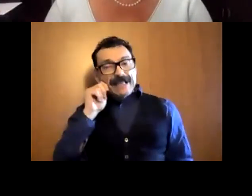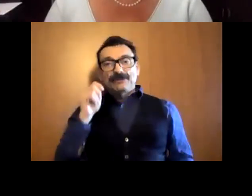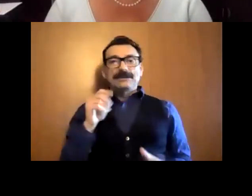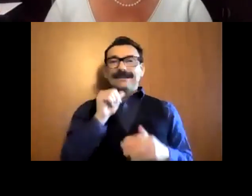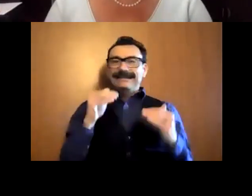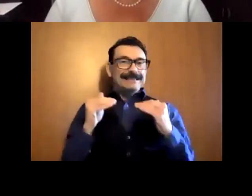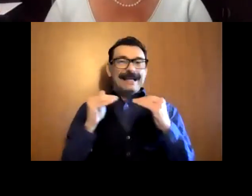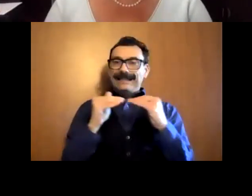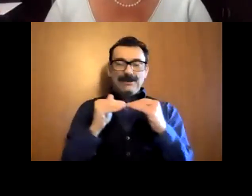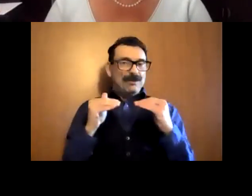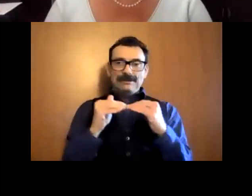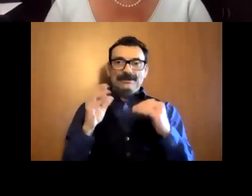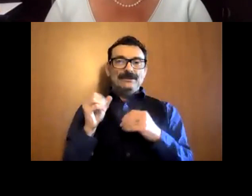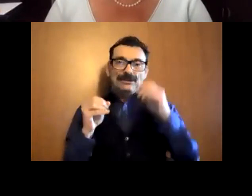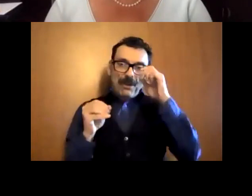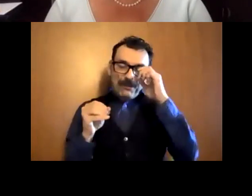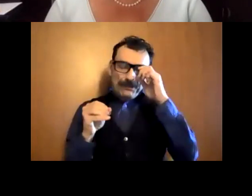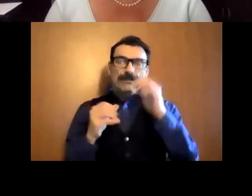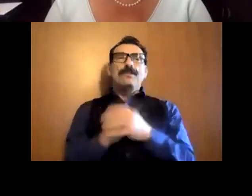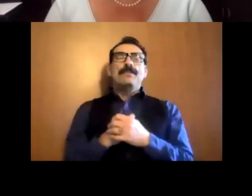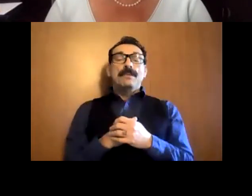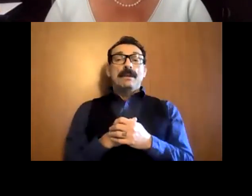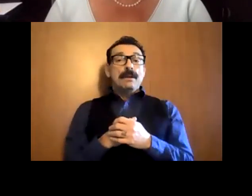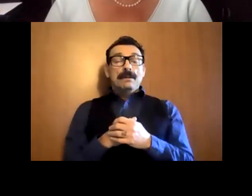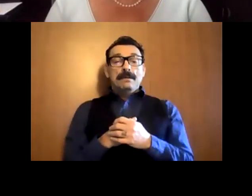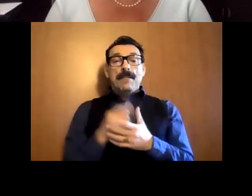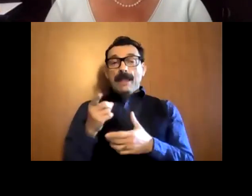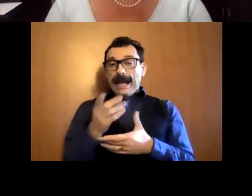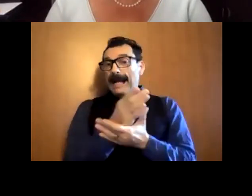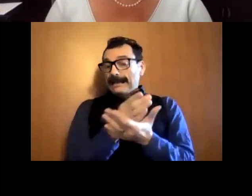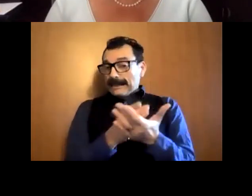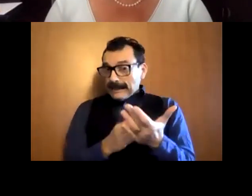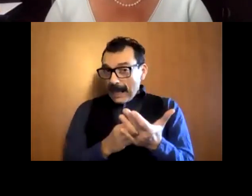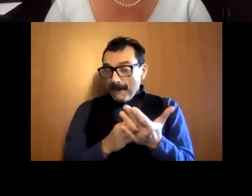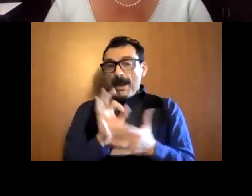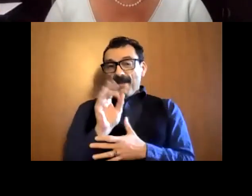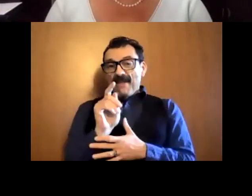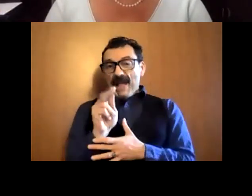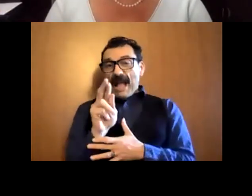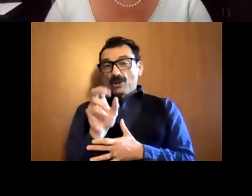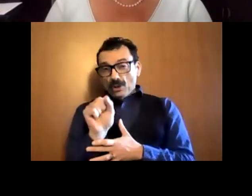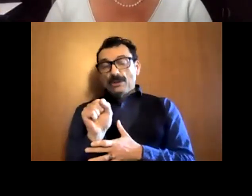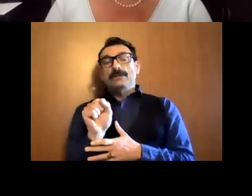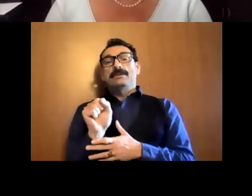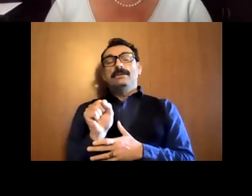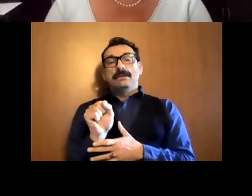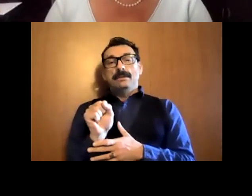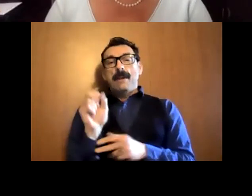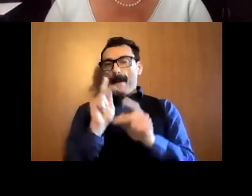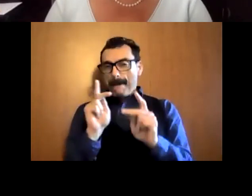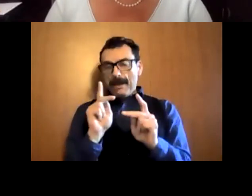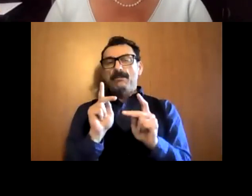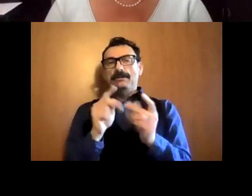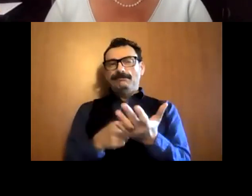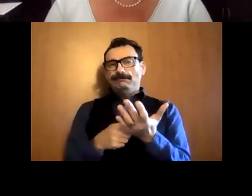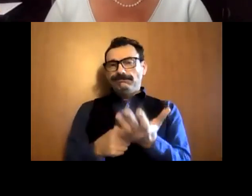in particular getting sick and dying from COVID. Some of these factors which people refer to